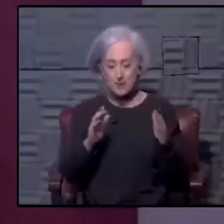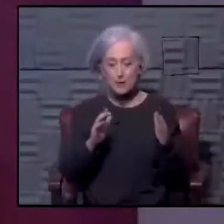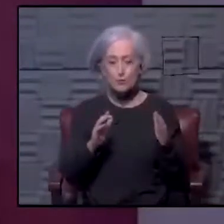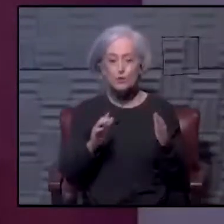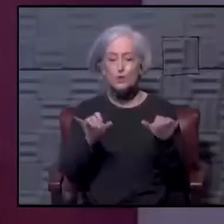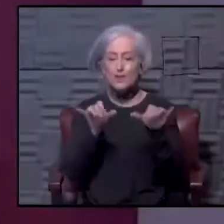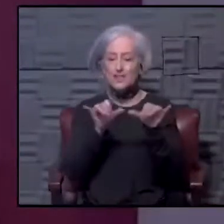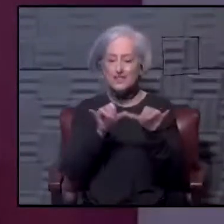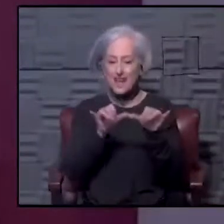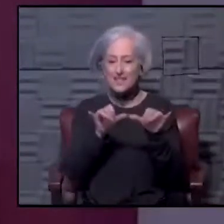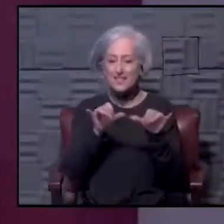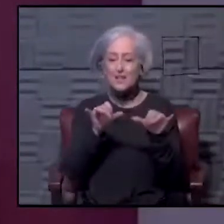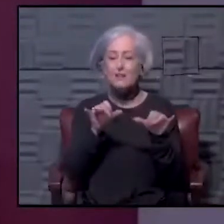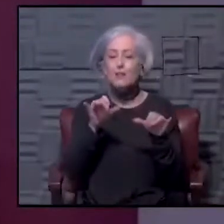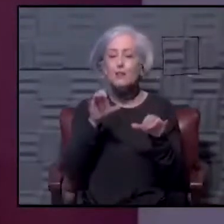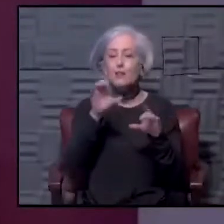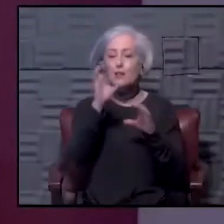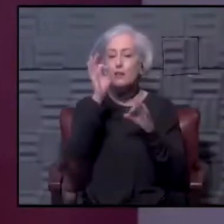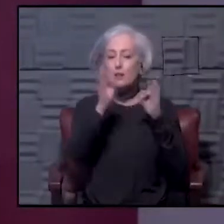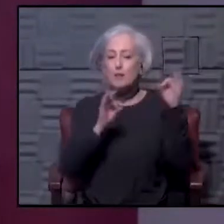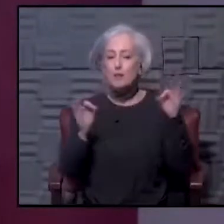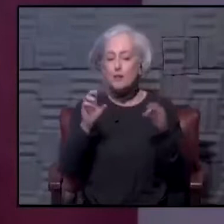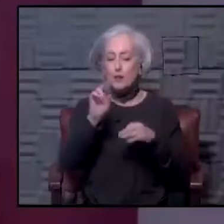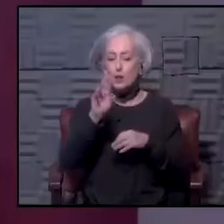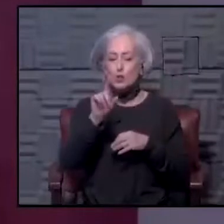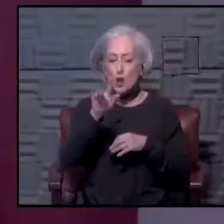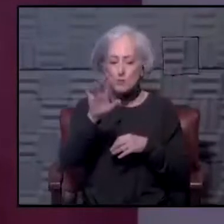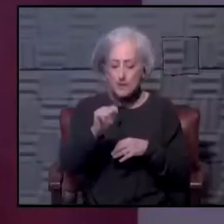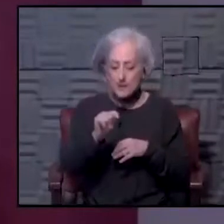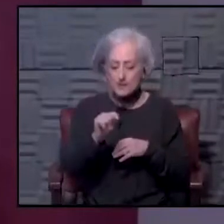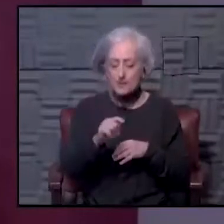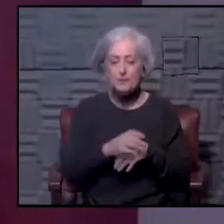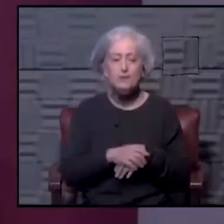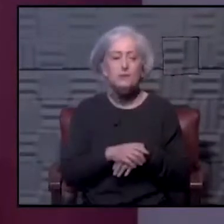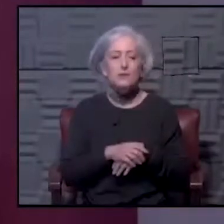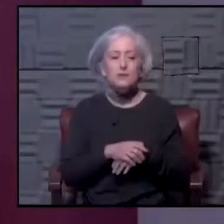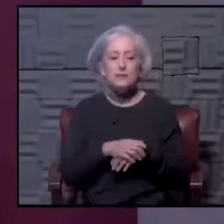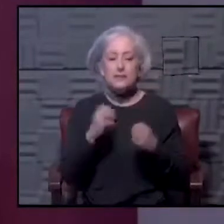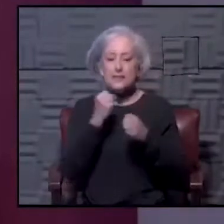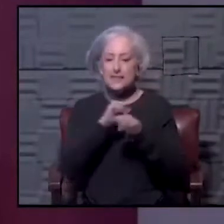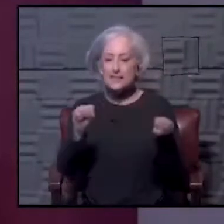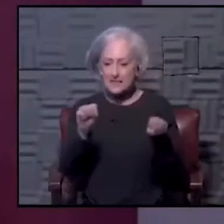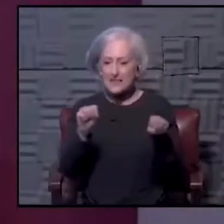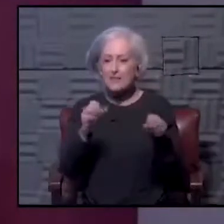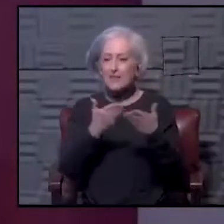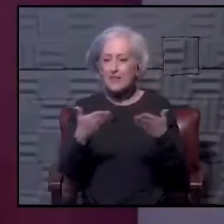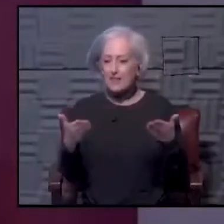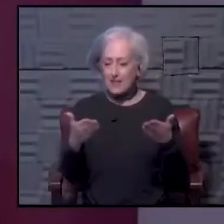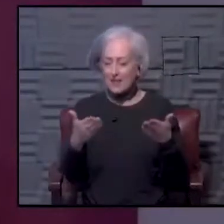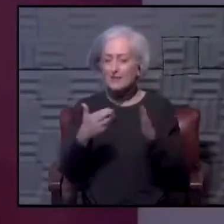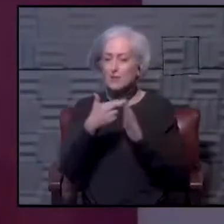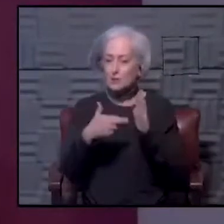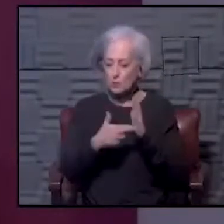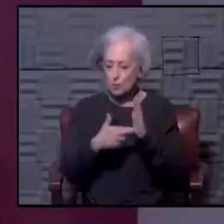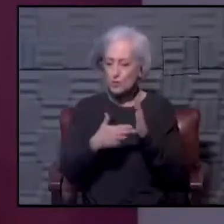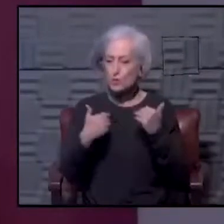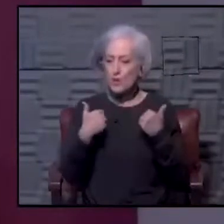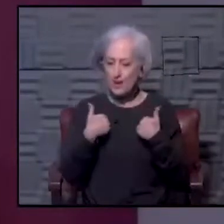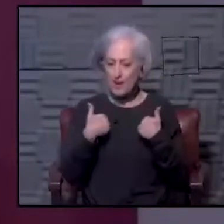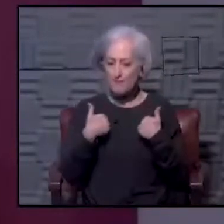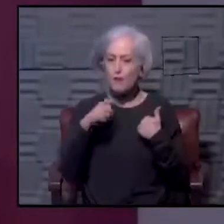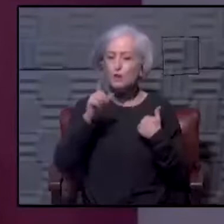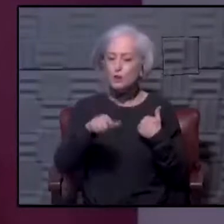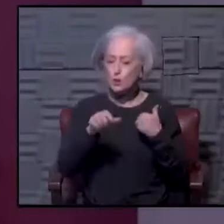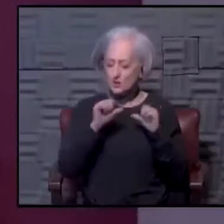droplets. We know that the respiratory protection measures that we've put into place should be the same mitigation strategies going forward with the new